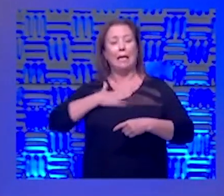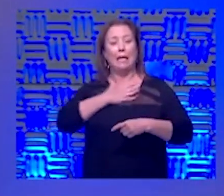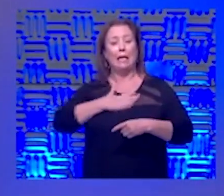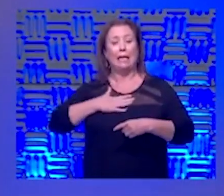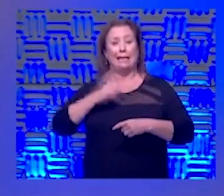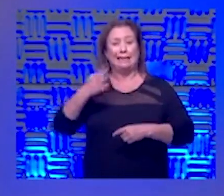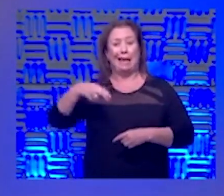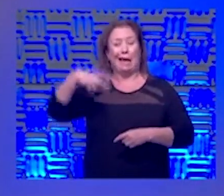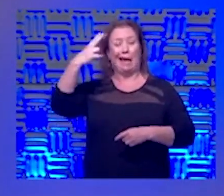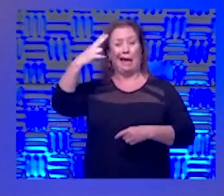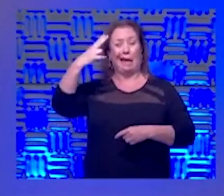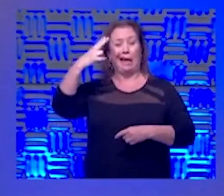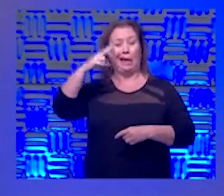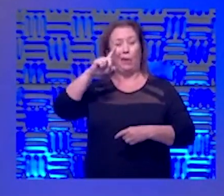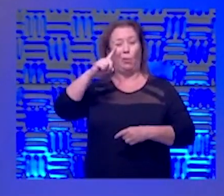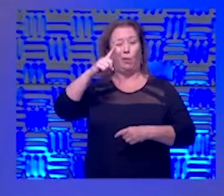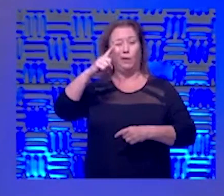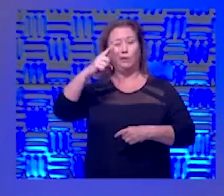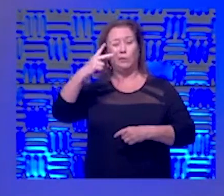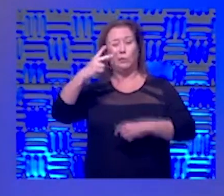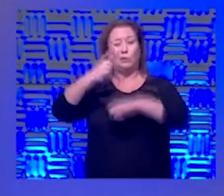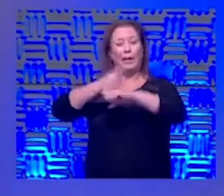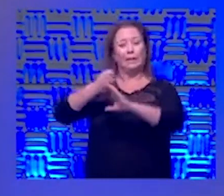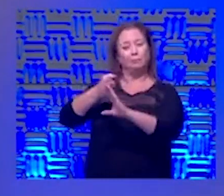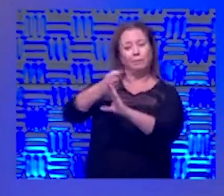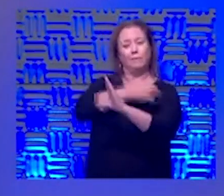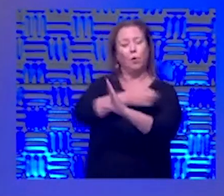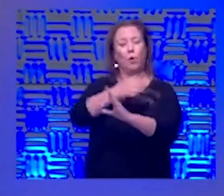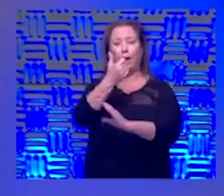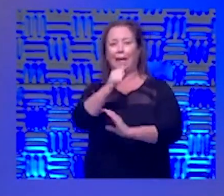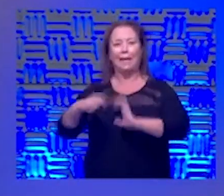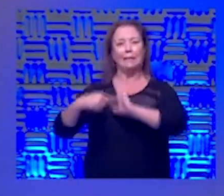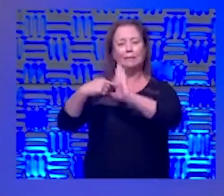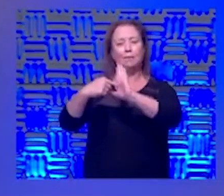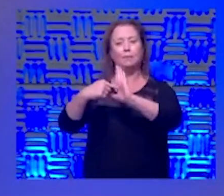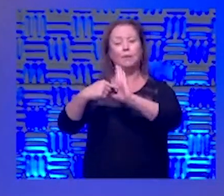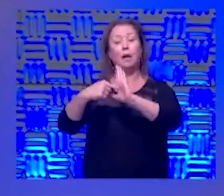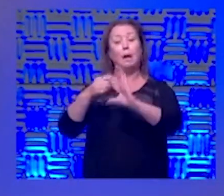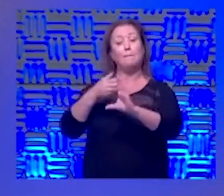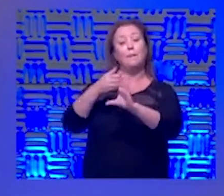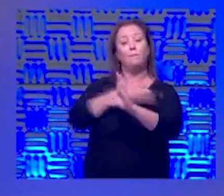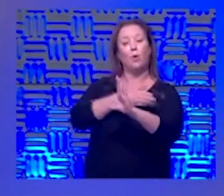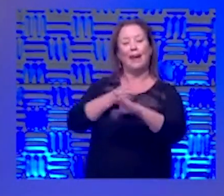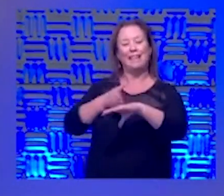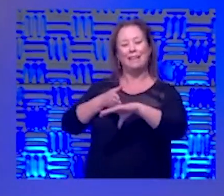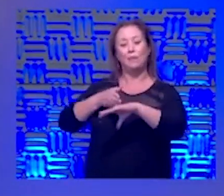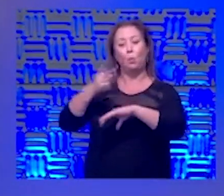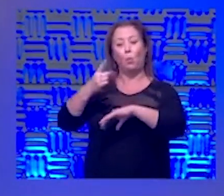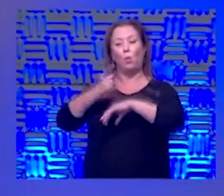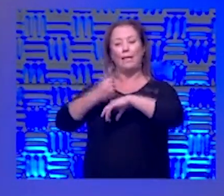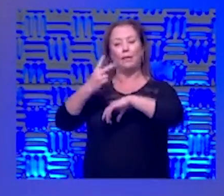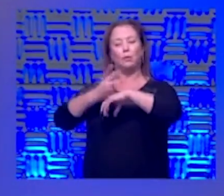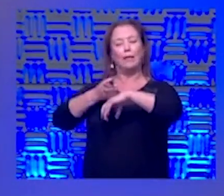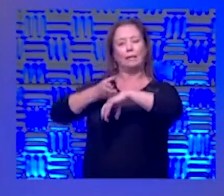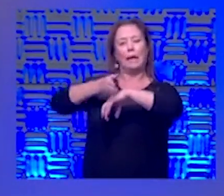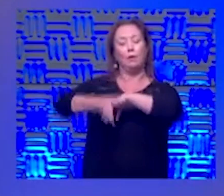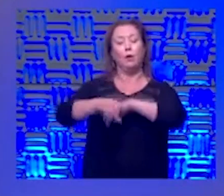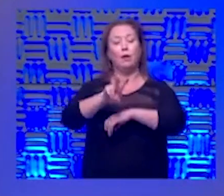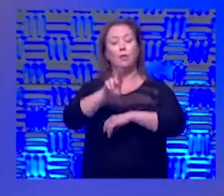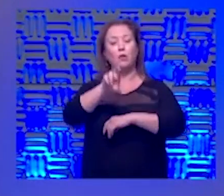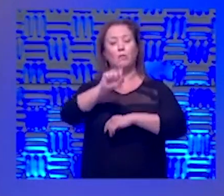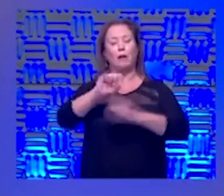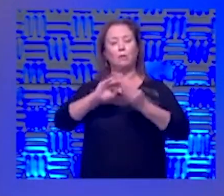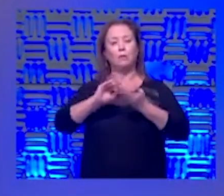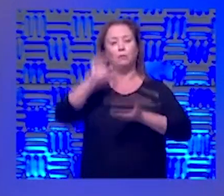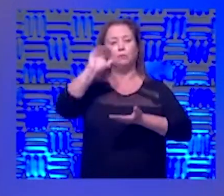probably highest 1 to 2 days prior to any symptoms, and then 1 to 2 days after symptoms start, and from there your viral loads start to go